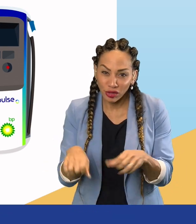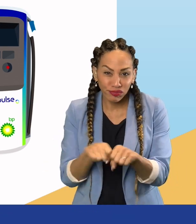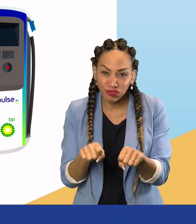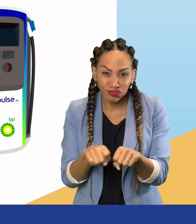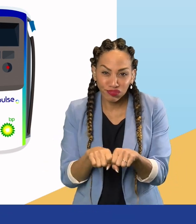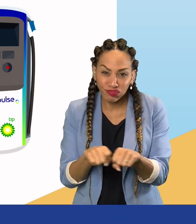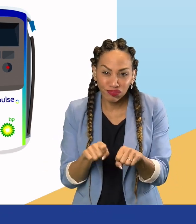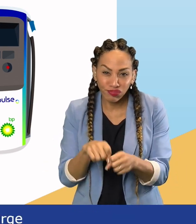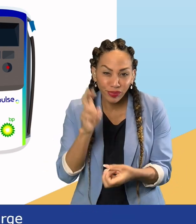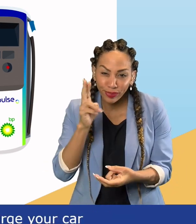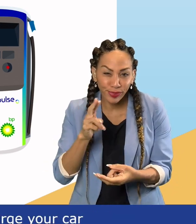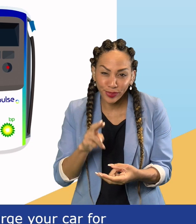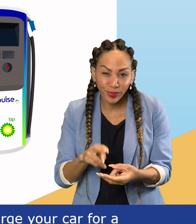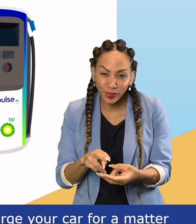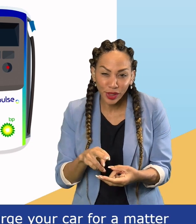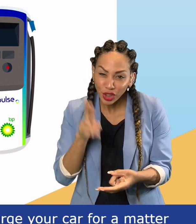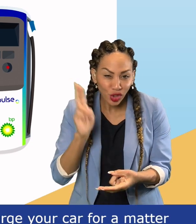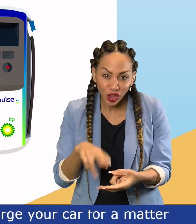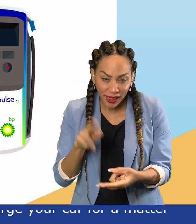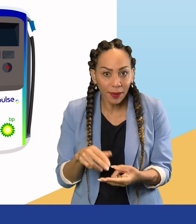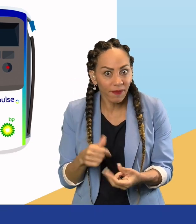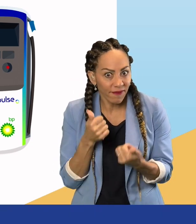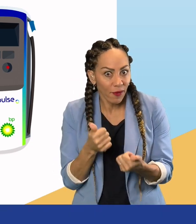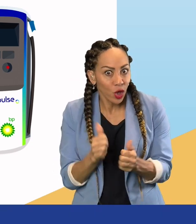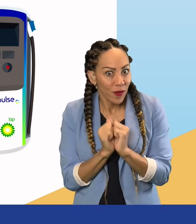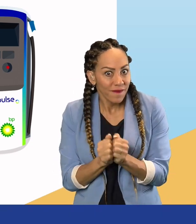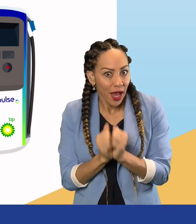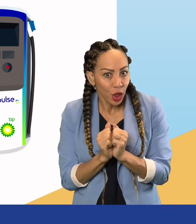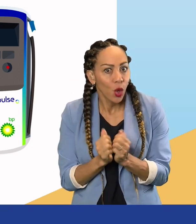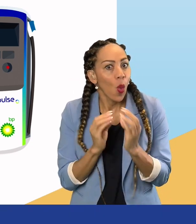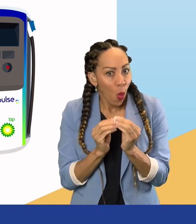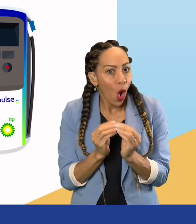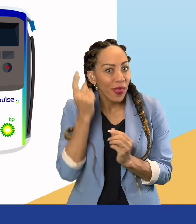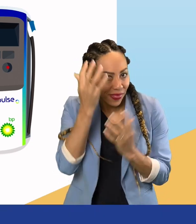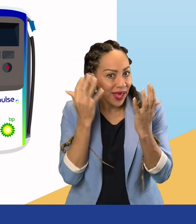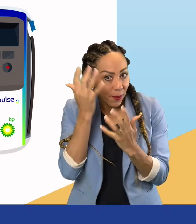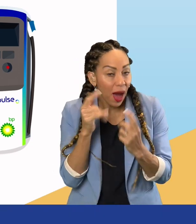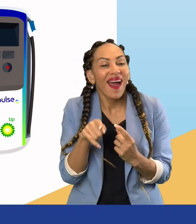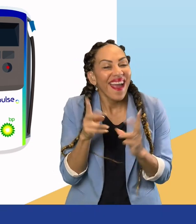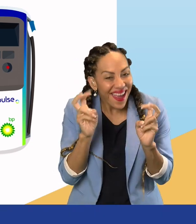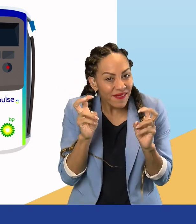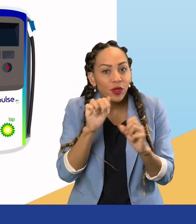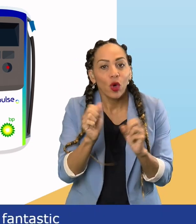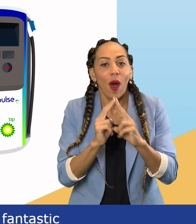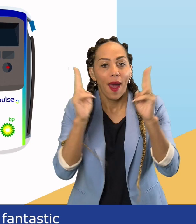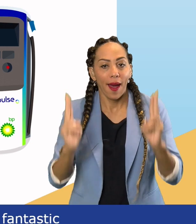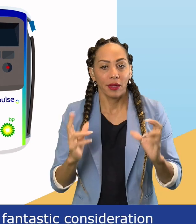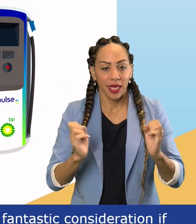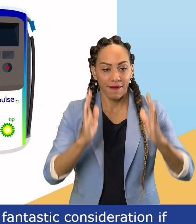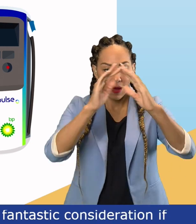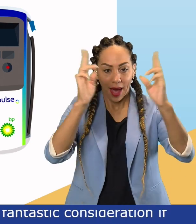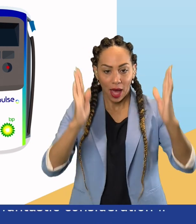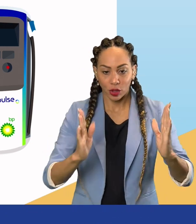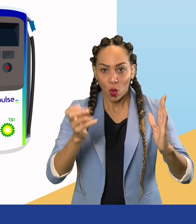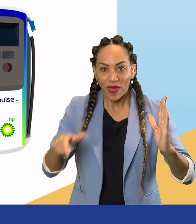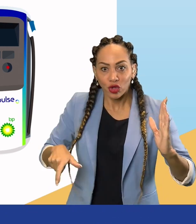really, really cost efficient to run. So that's a fantastic consideration if you've got a driveway. In the middle there is an Ohmie home charger,